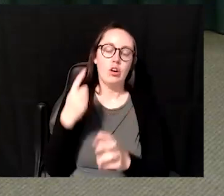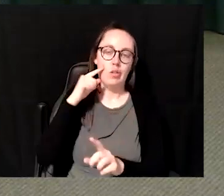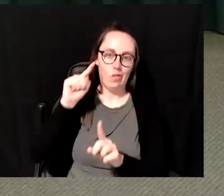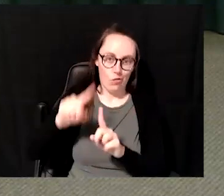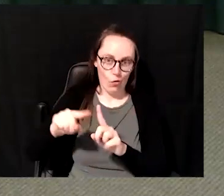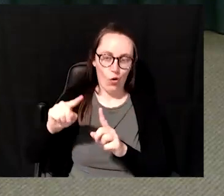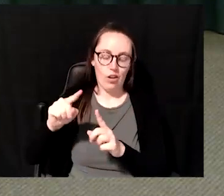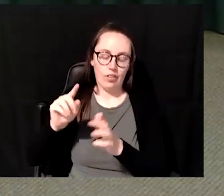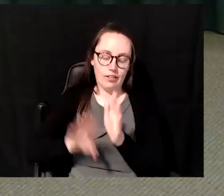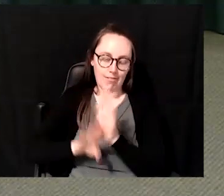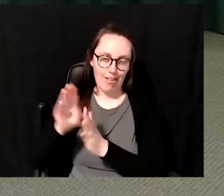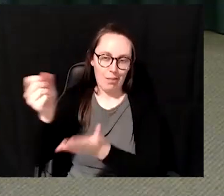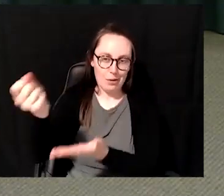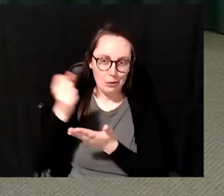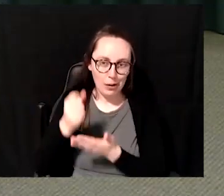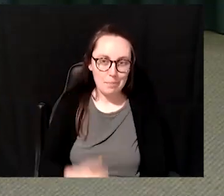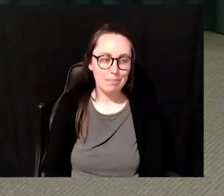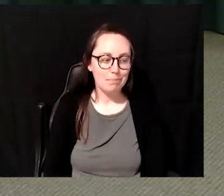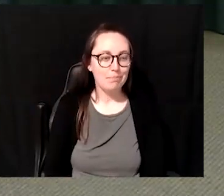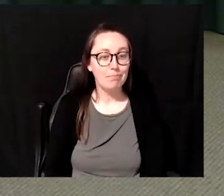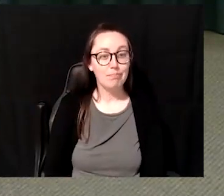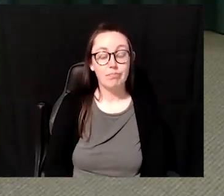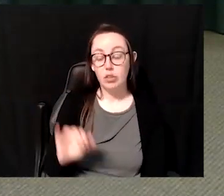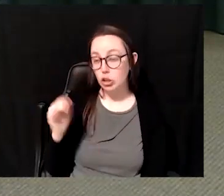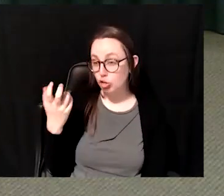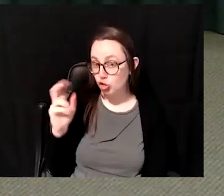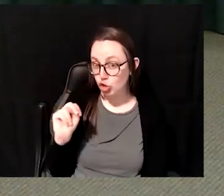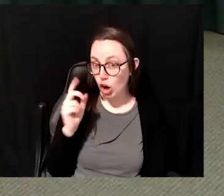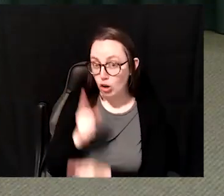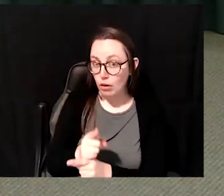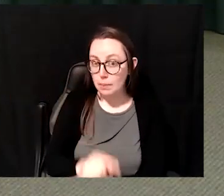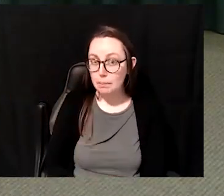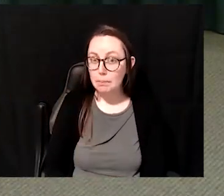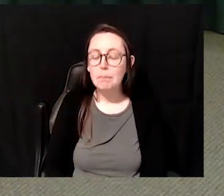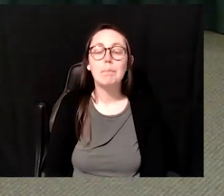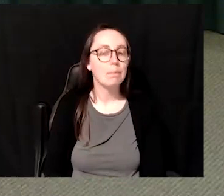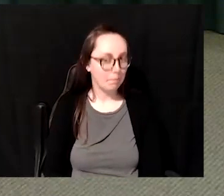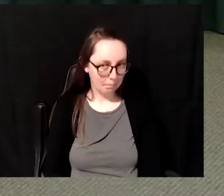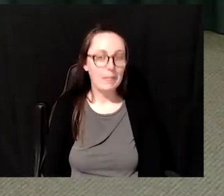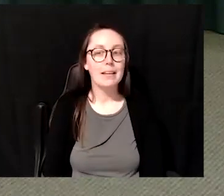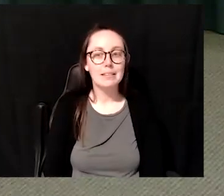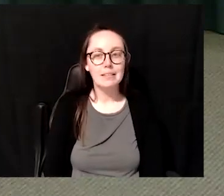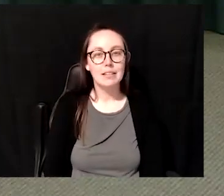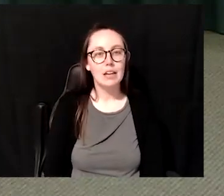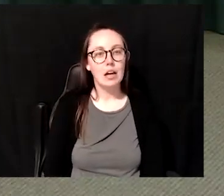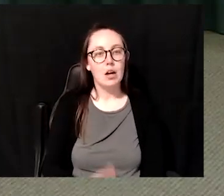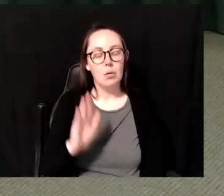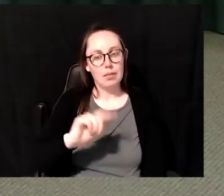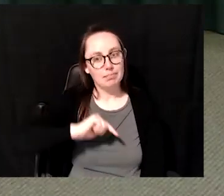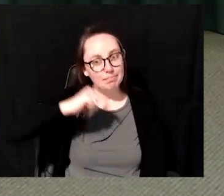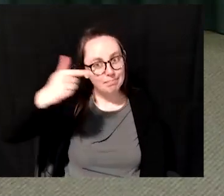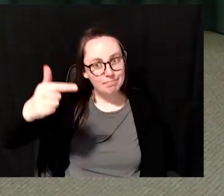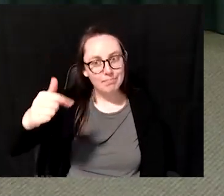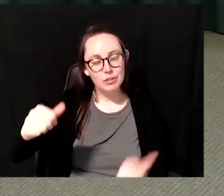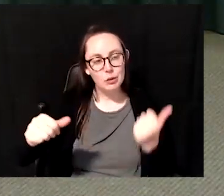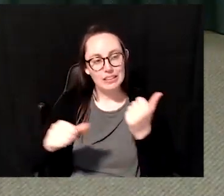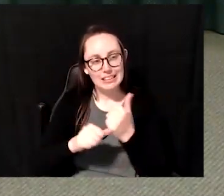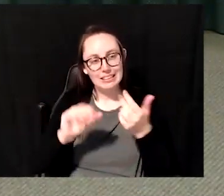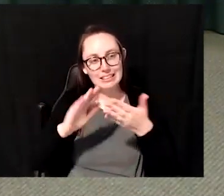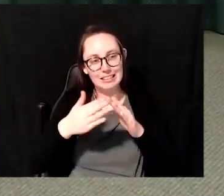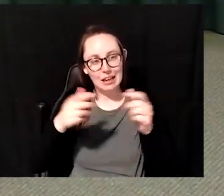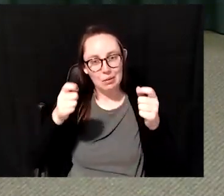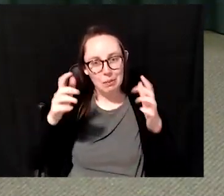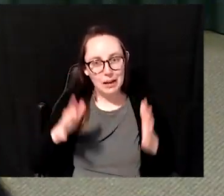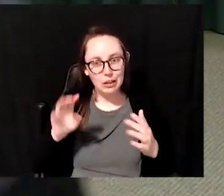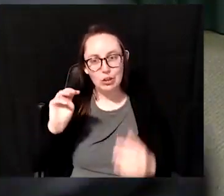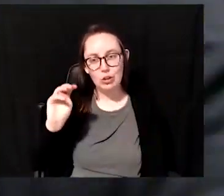uh I think that's going to be John yes so um actually I'm going to turn it over to assistant Tim managers new Moreland